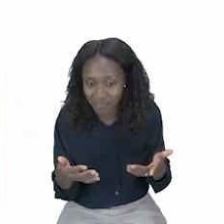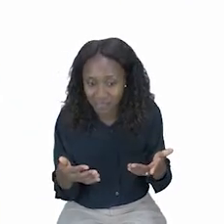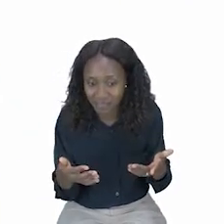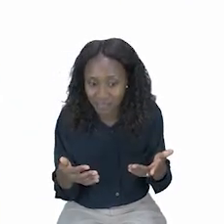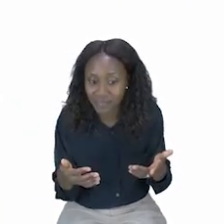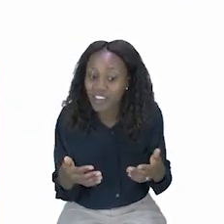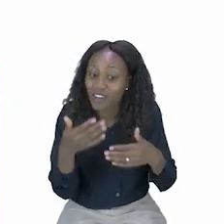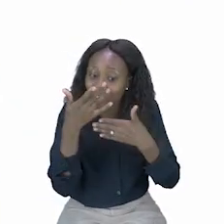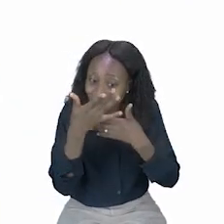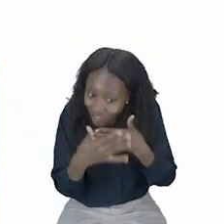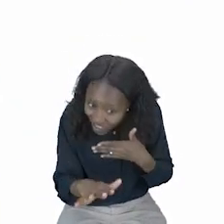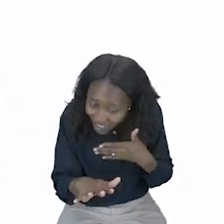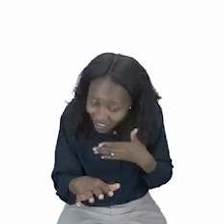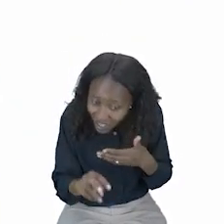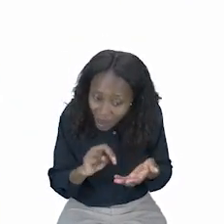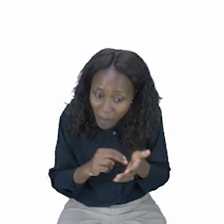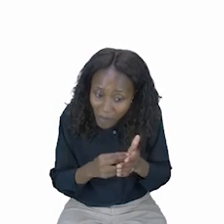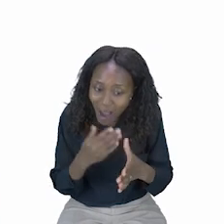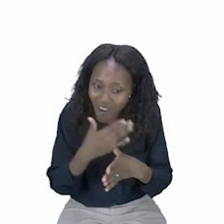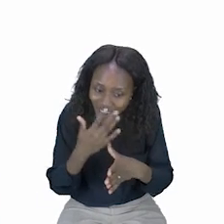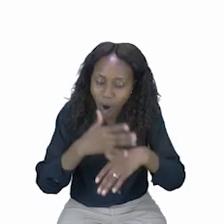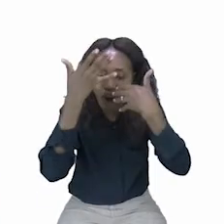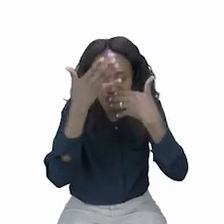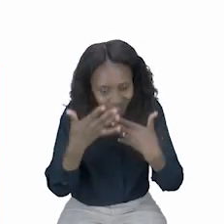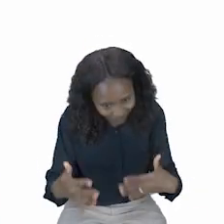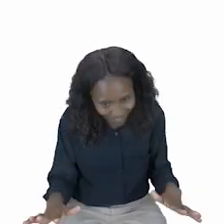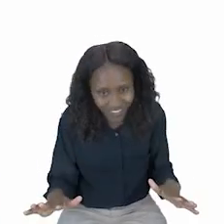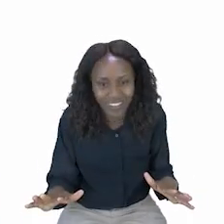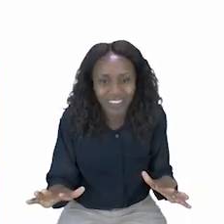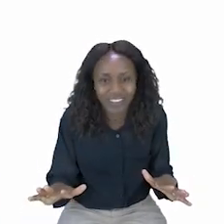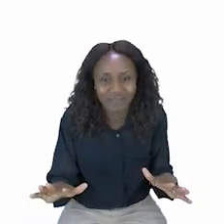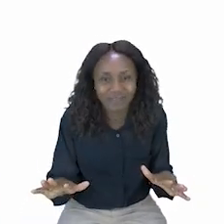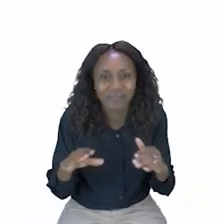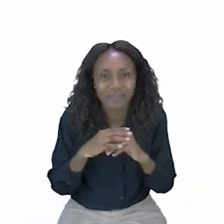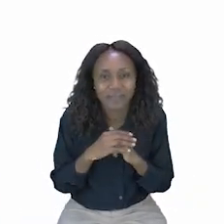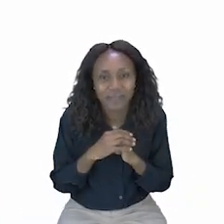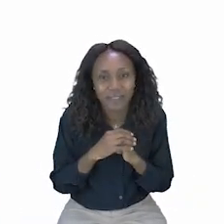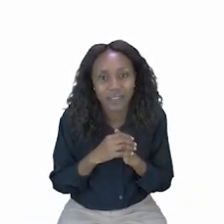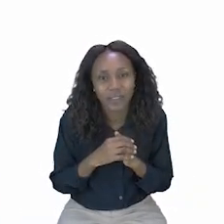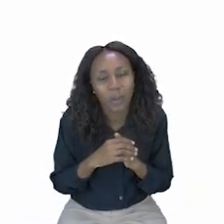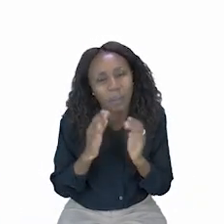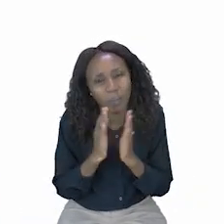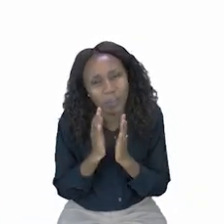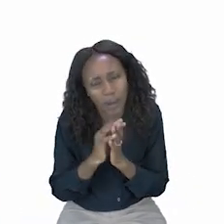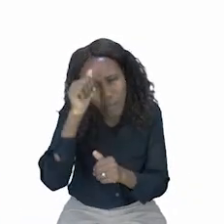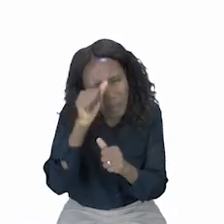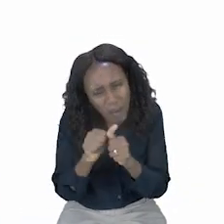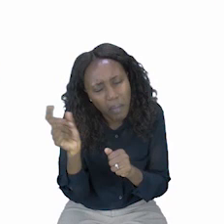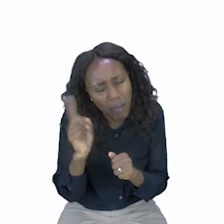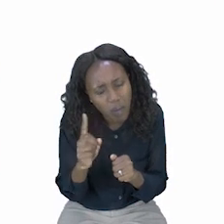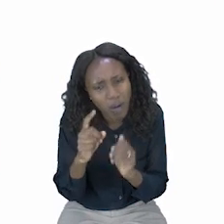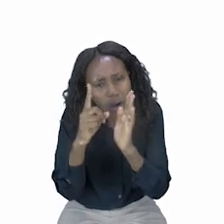table, we have completed our lesson for today. Now remember, it is always important to sanitize